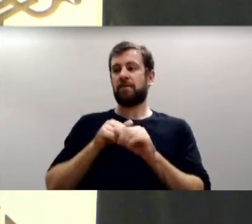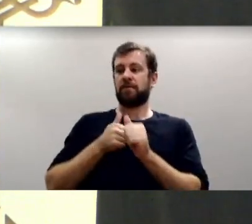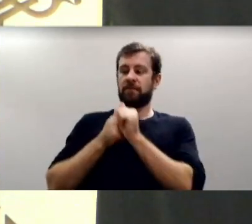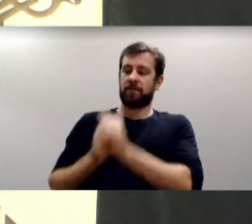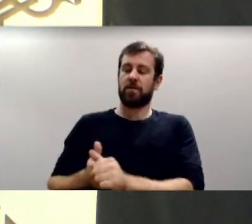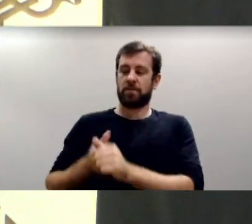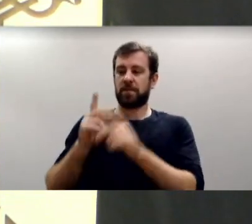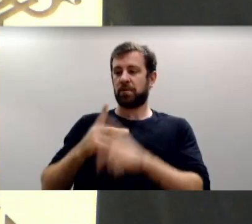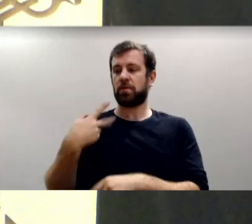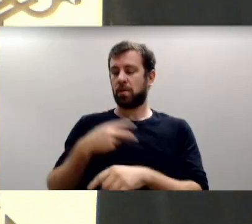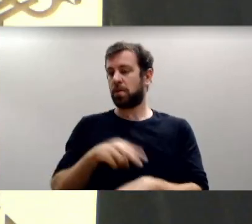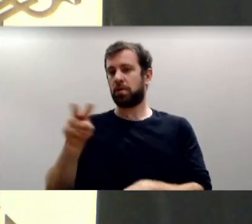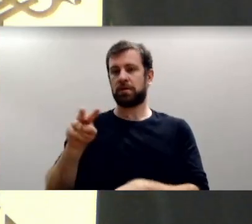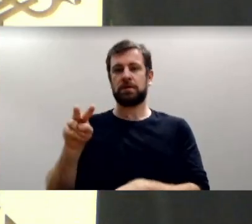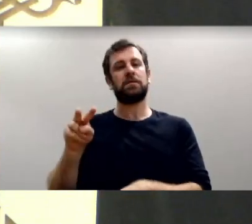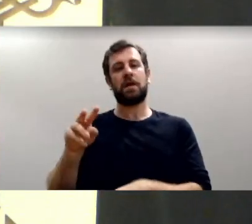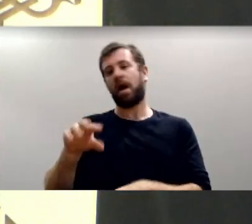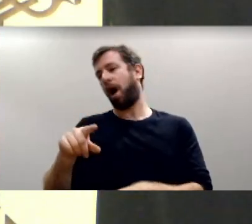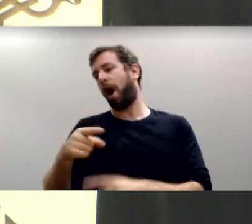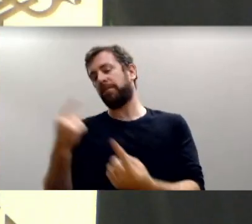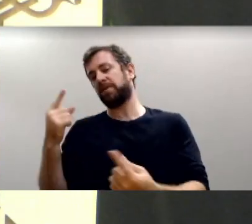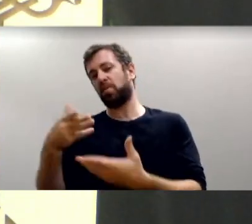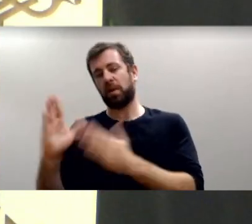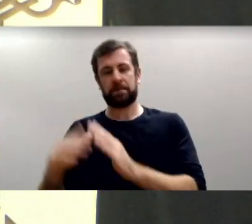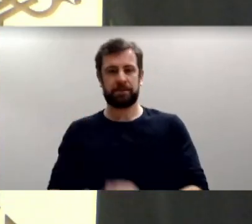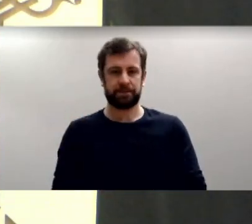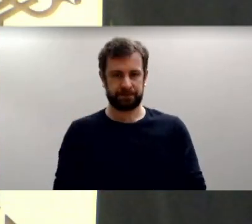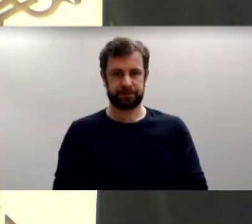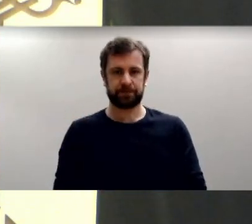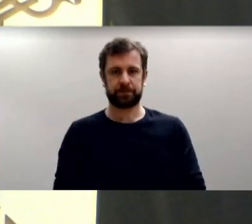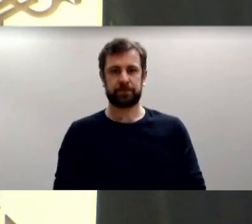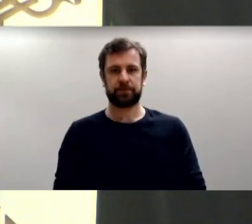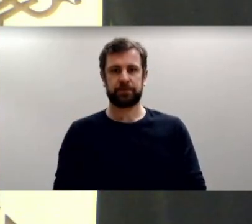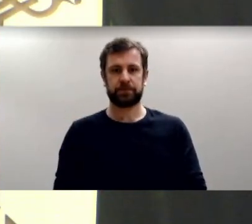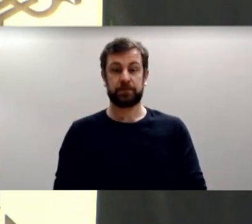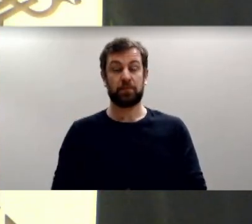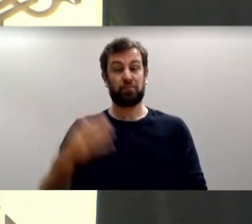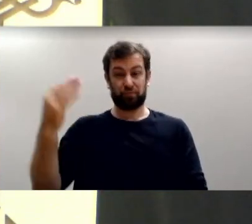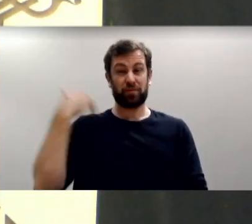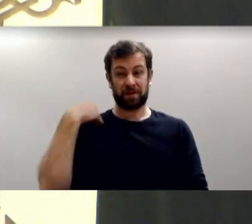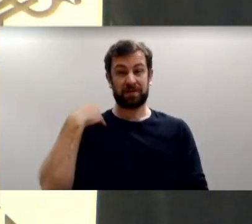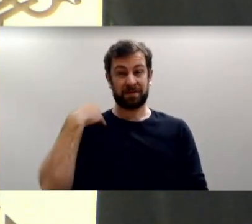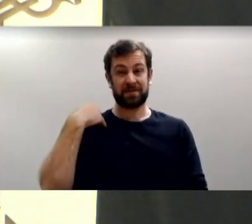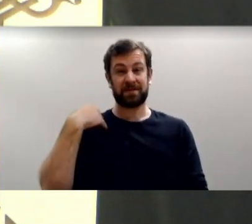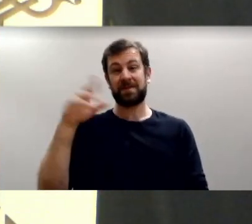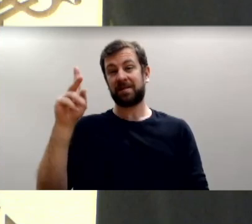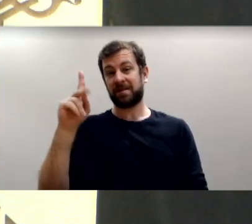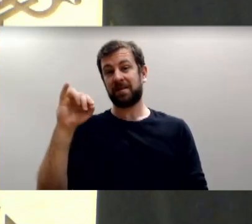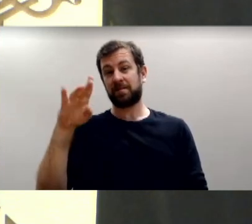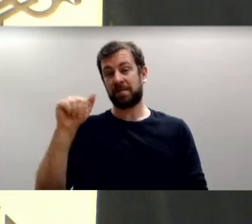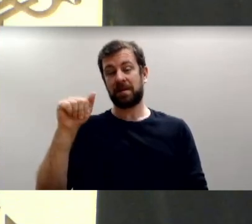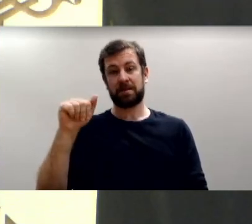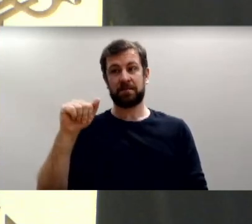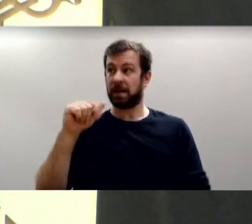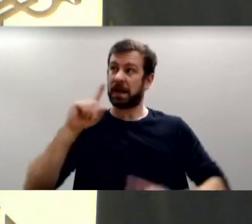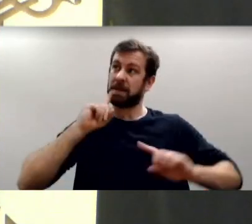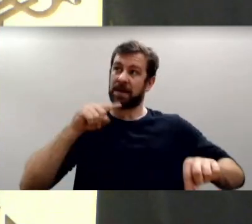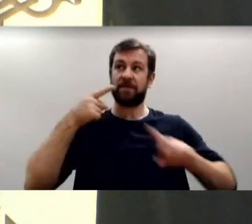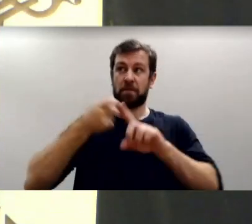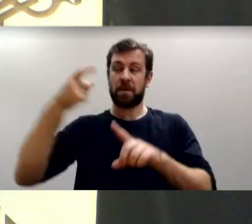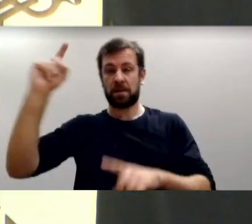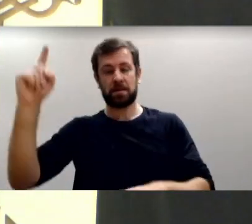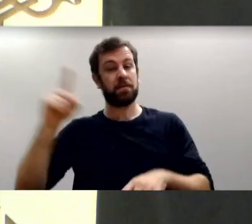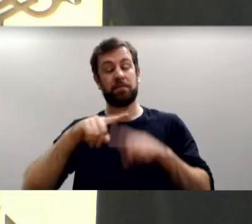heels. So even the previous, you know, Qibla was by the command of Allah subhanahu wa ta'ala. But there is not